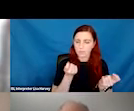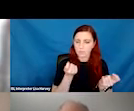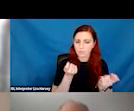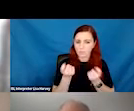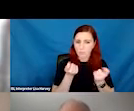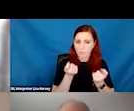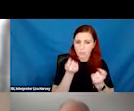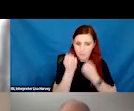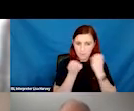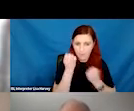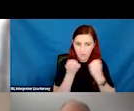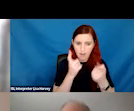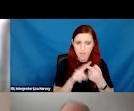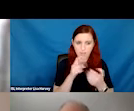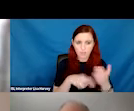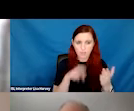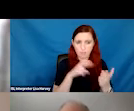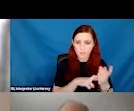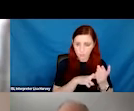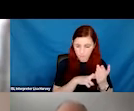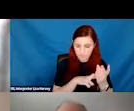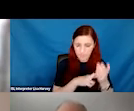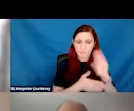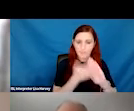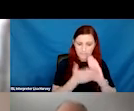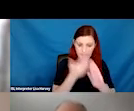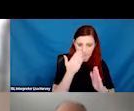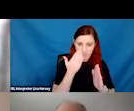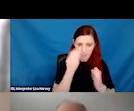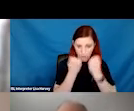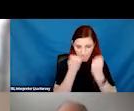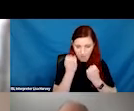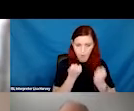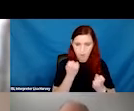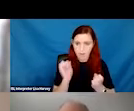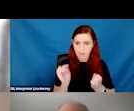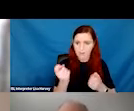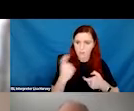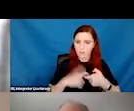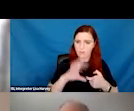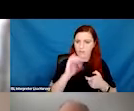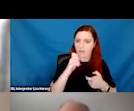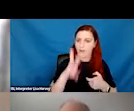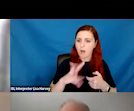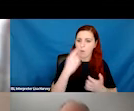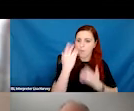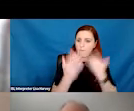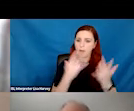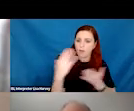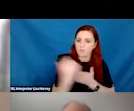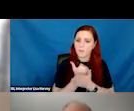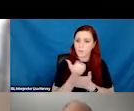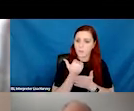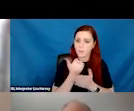Surveyor and a Registered Building Surveyor. He joined Carlow Fire and Rescue Service in